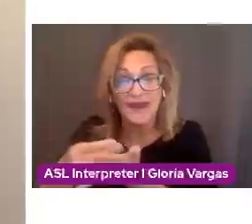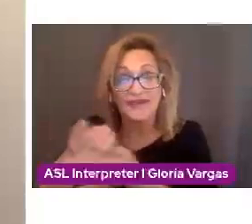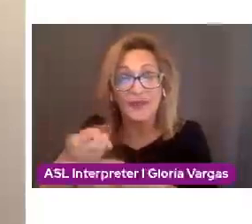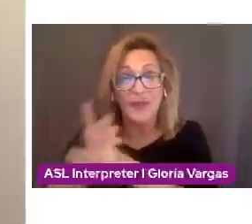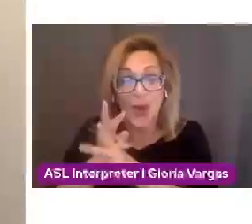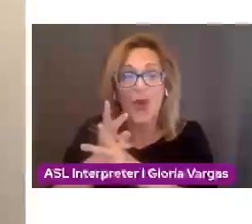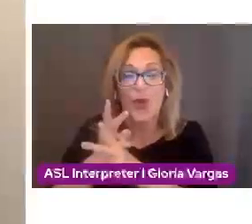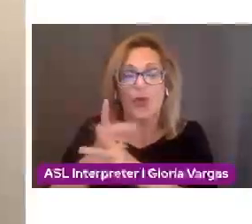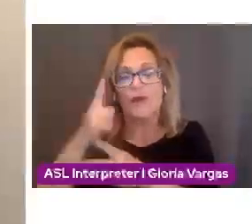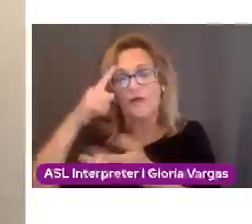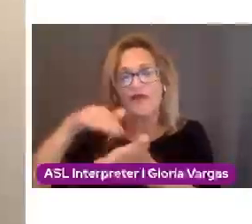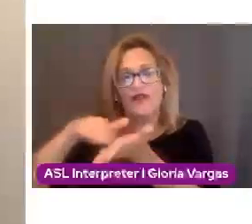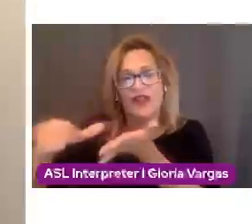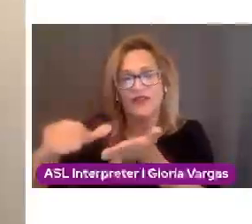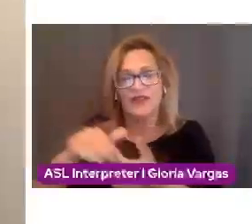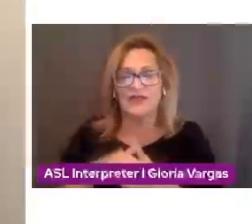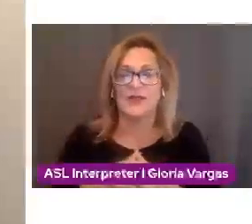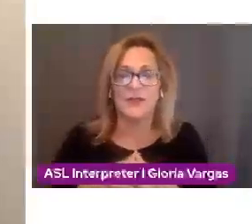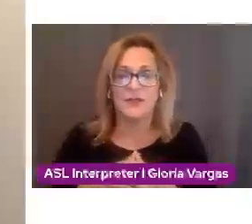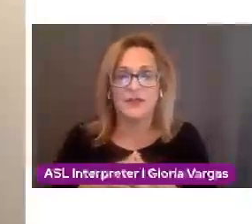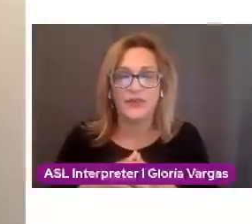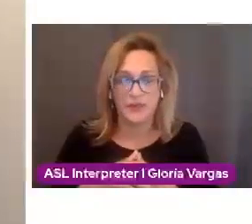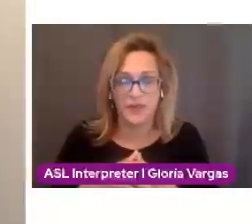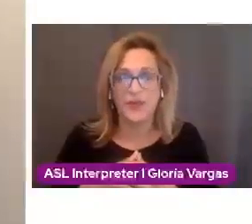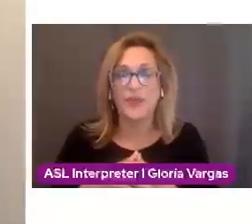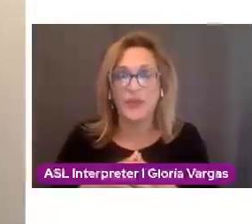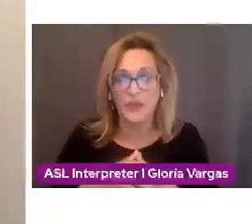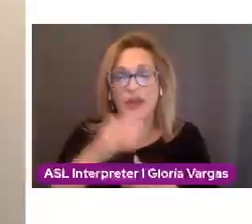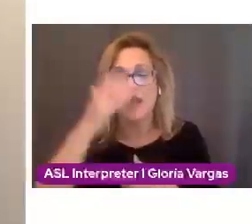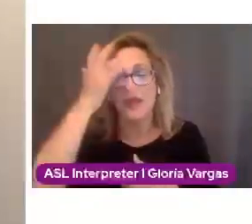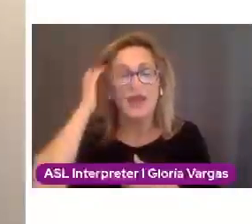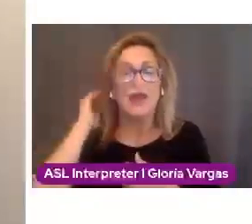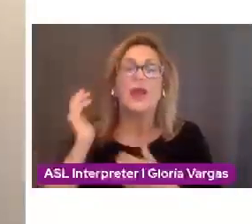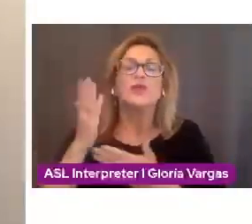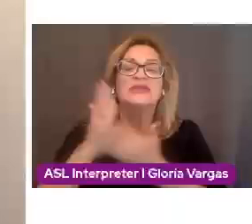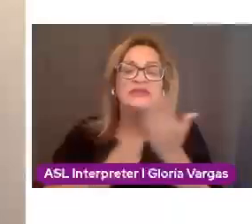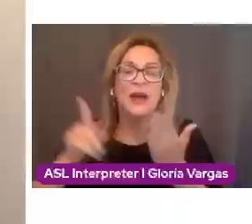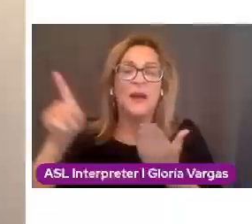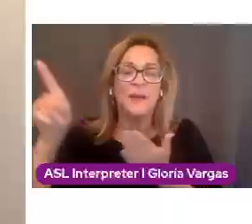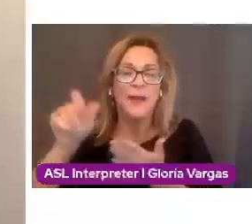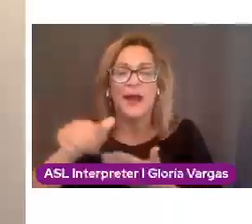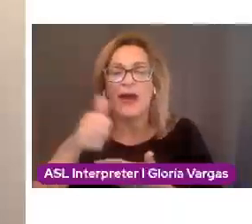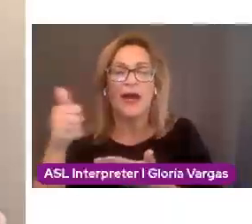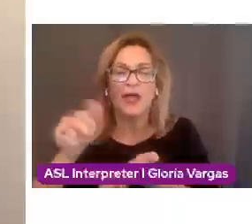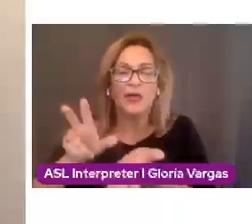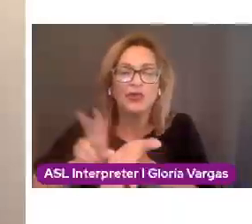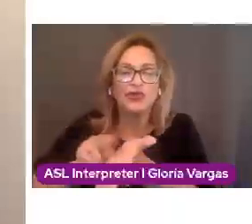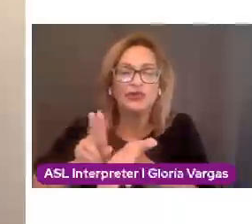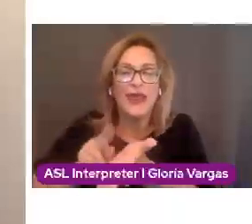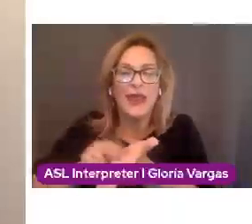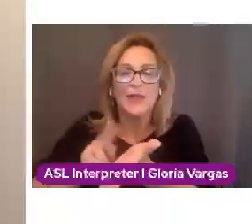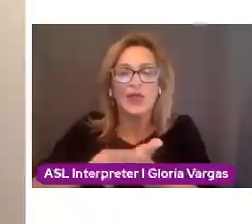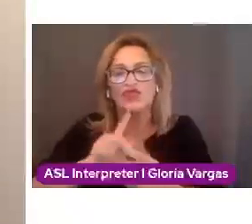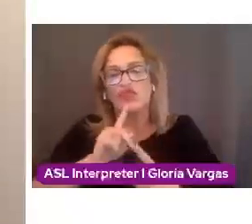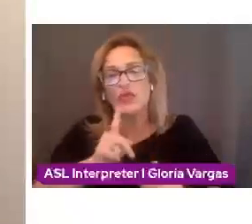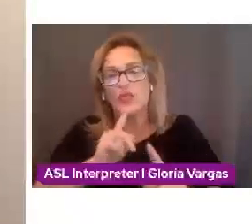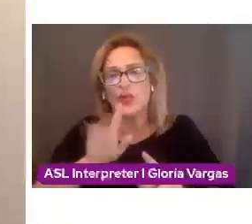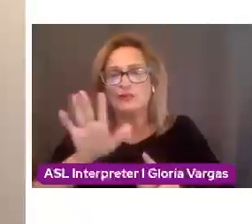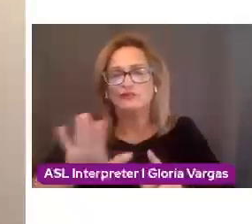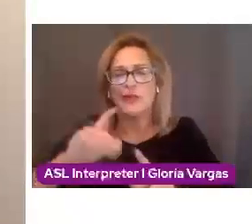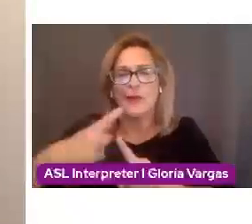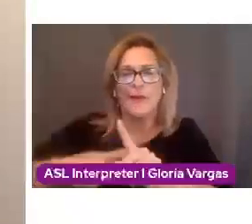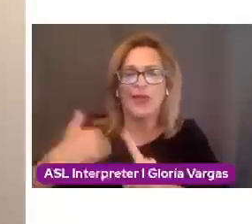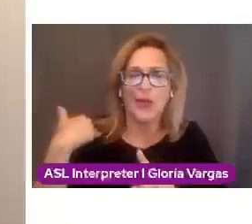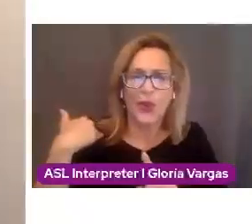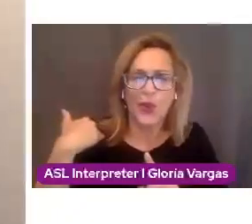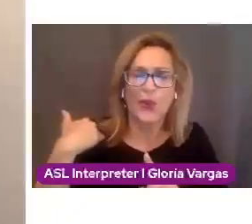I will say there was reporting coming out from the Washington Post and several other outlets about a month ago, or perhaps a